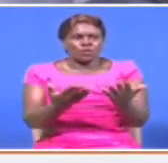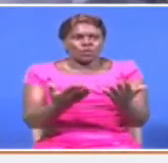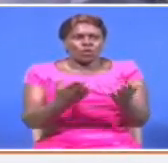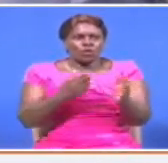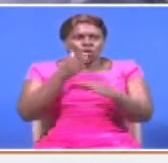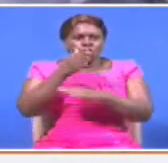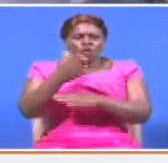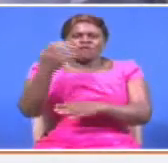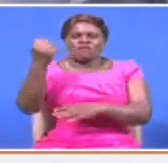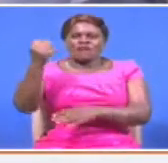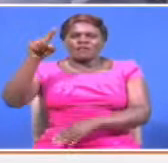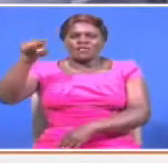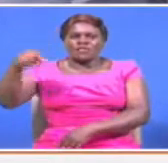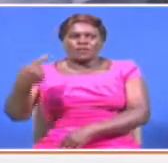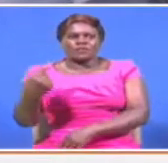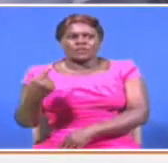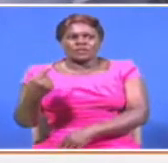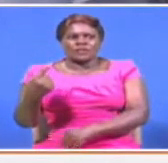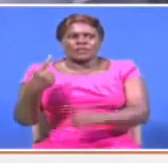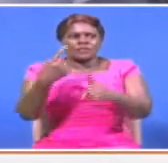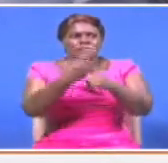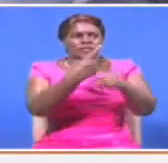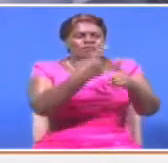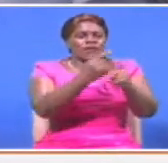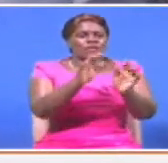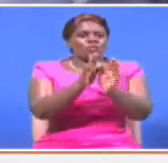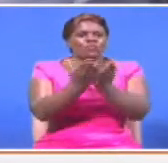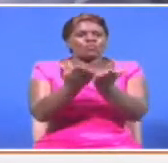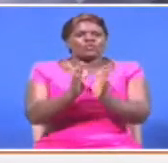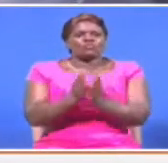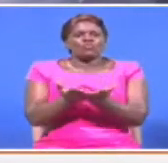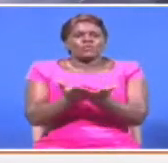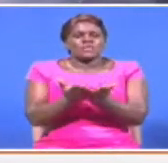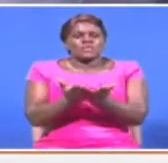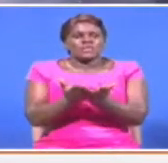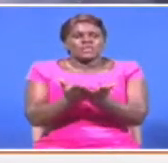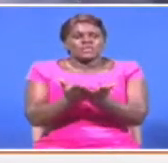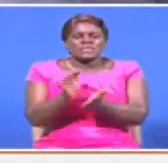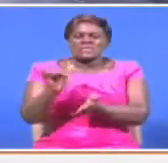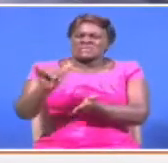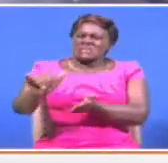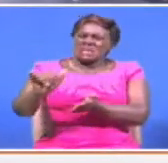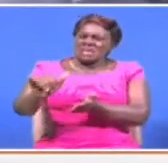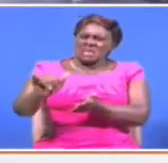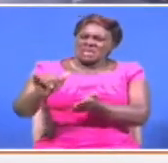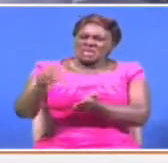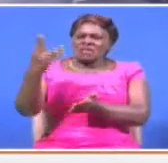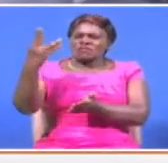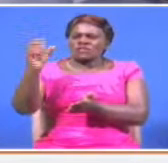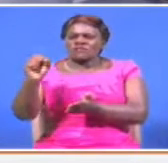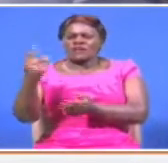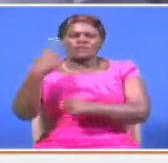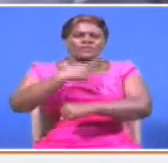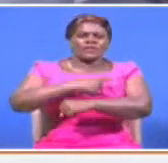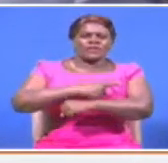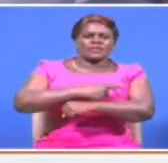over 5,000 different types of books, and they will stay here for 45